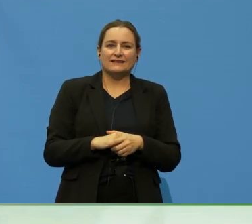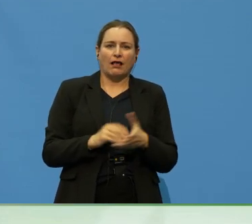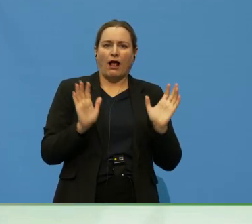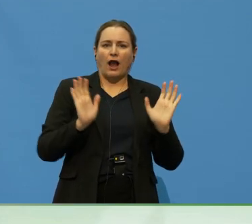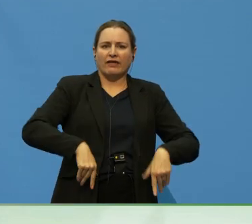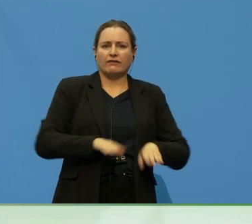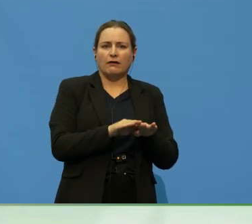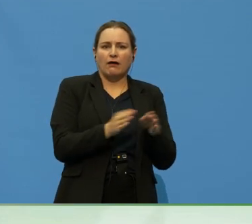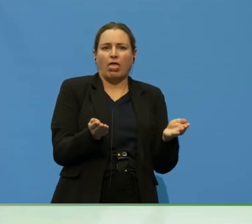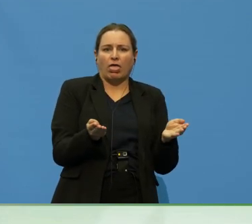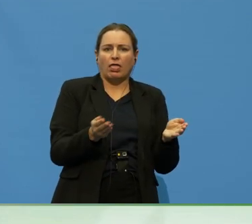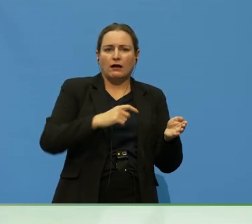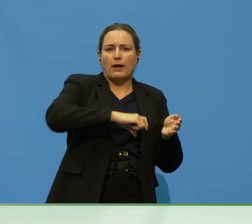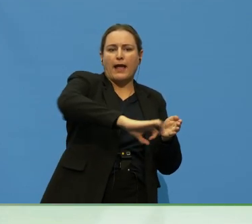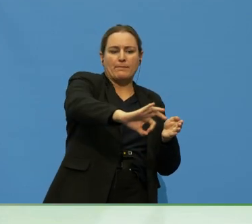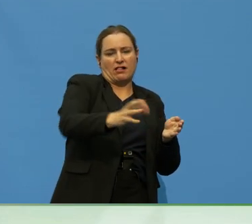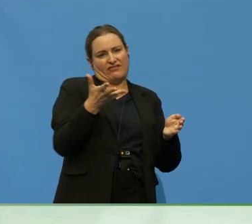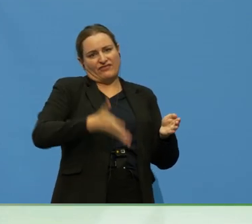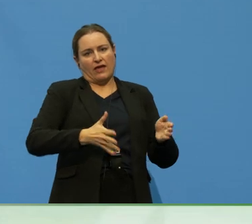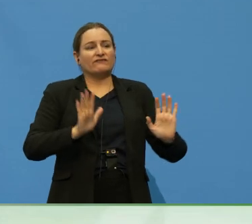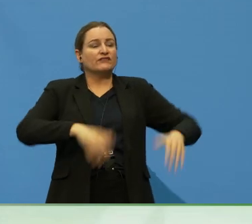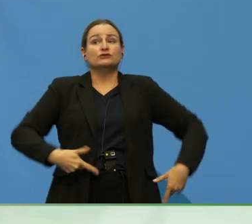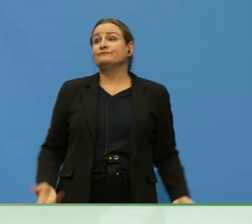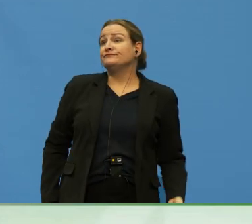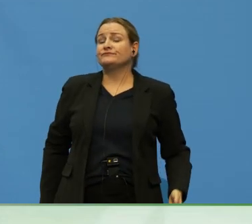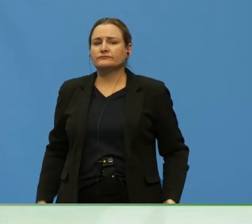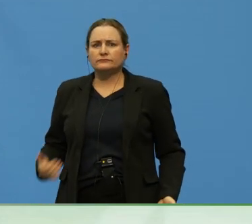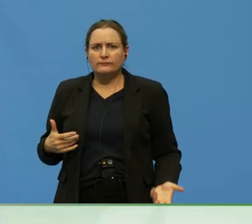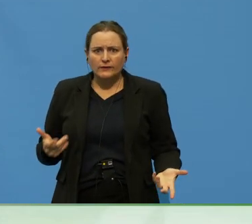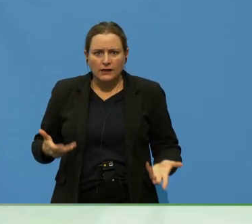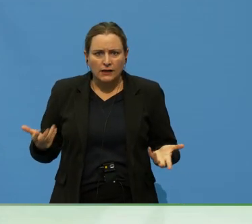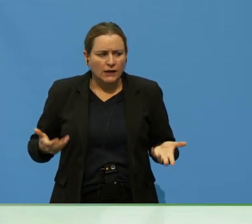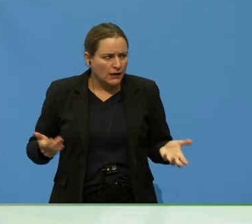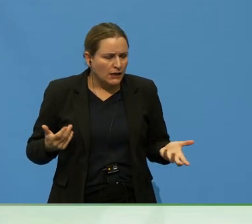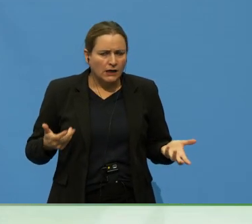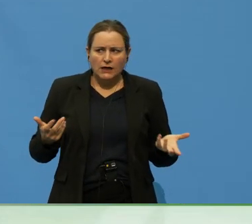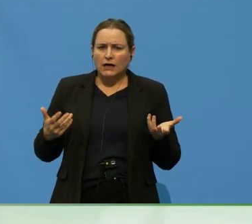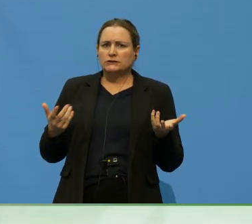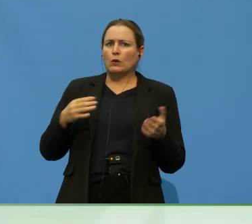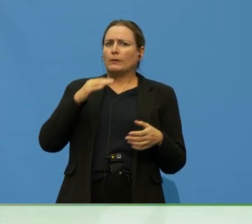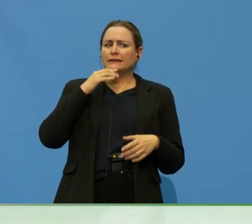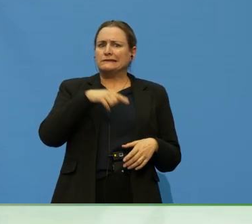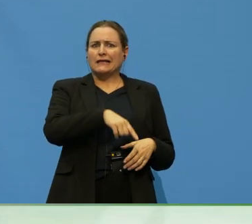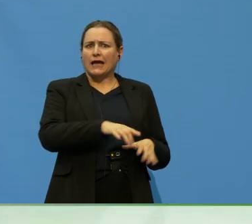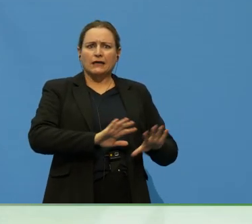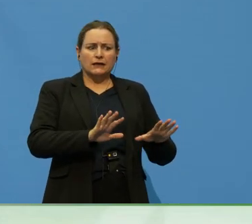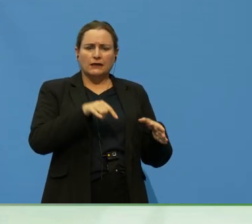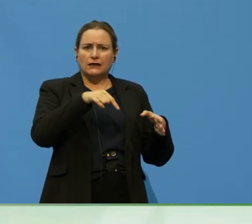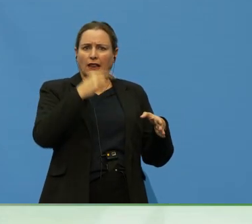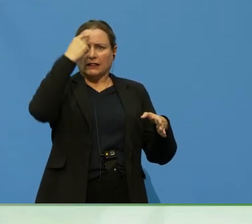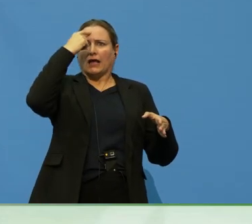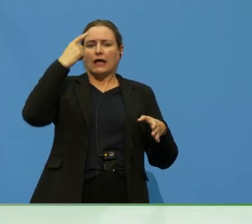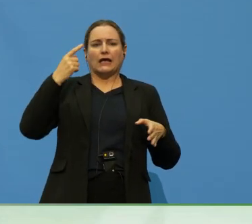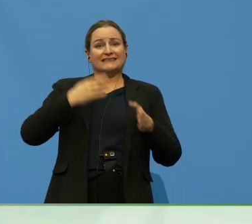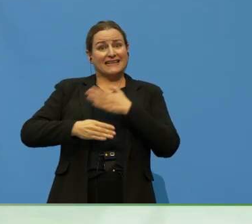example of things being not thought through from a disability, or not just disability point of view, but from